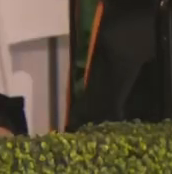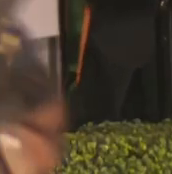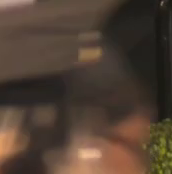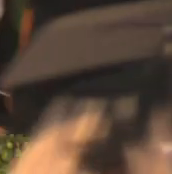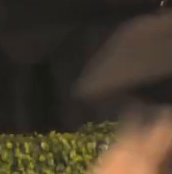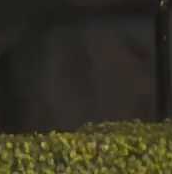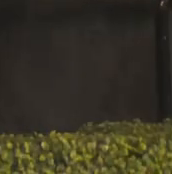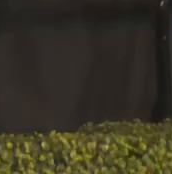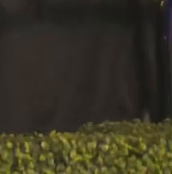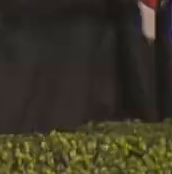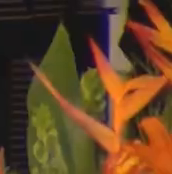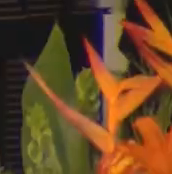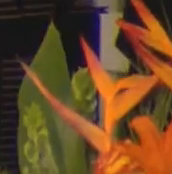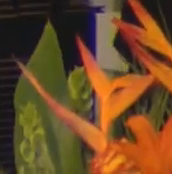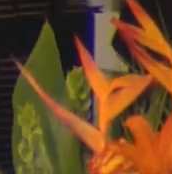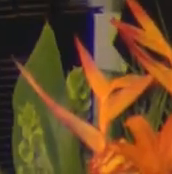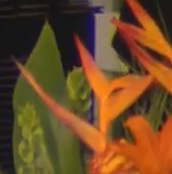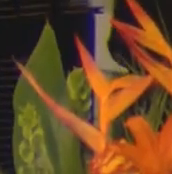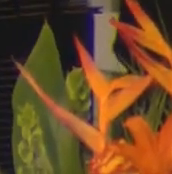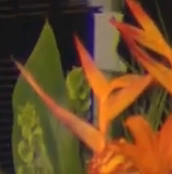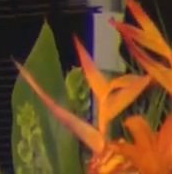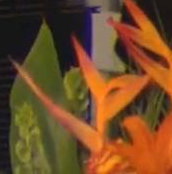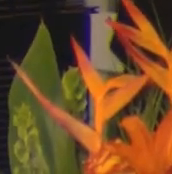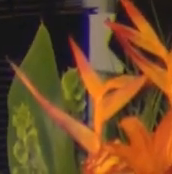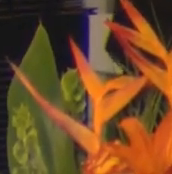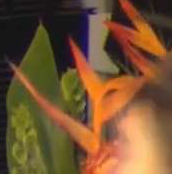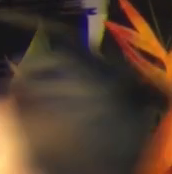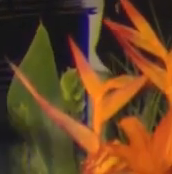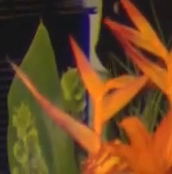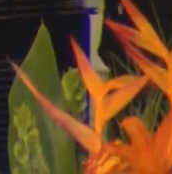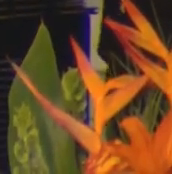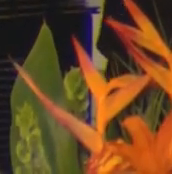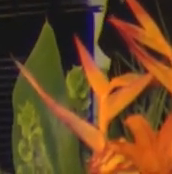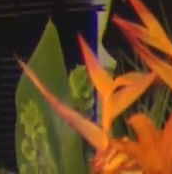Jinji Zhang. Eliana Estrada.